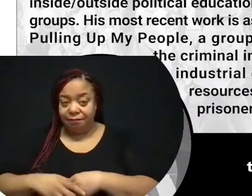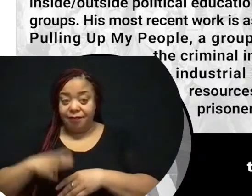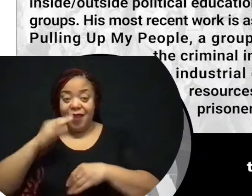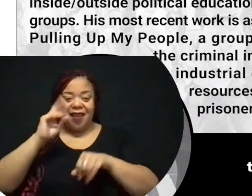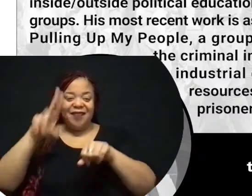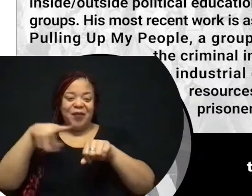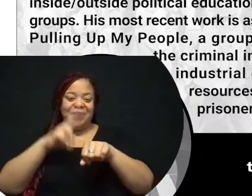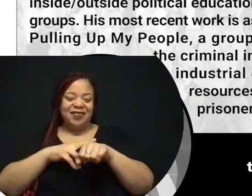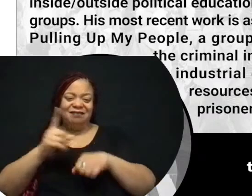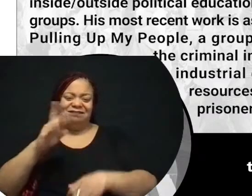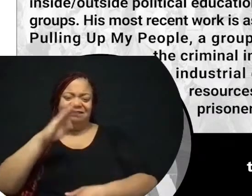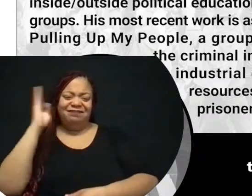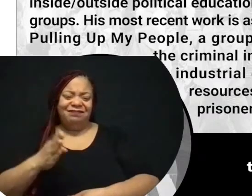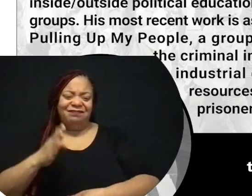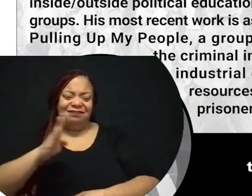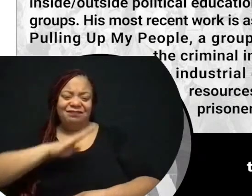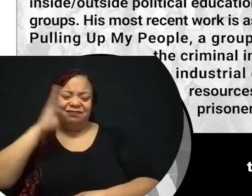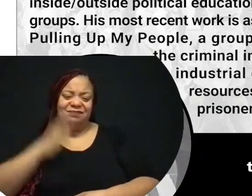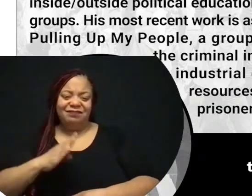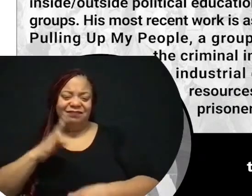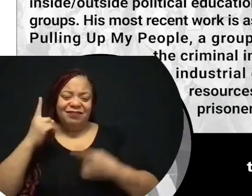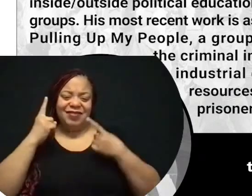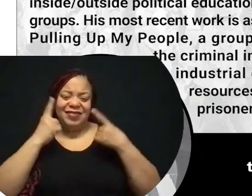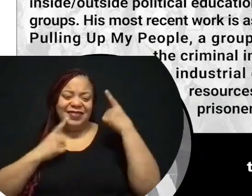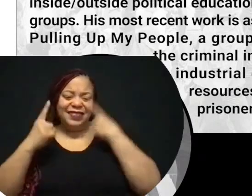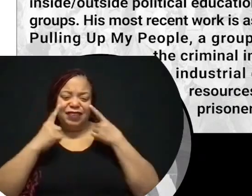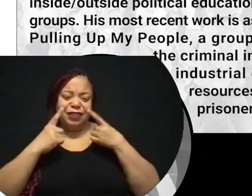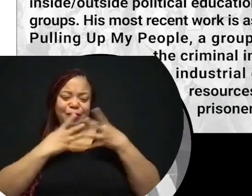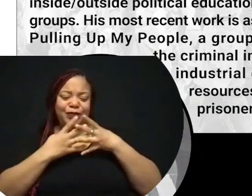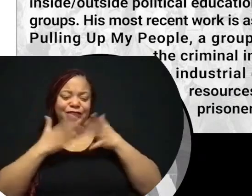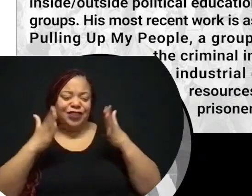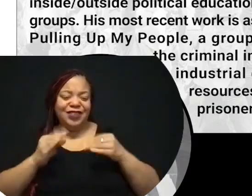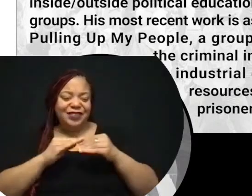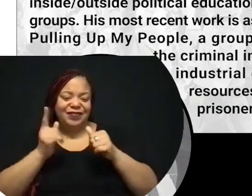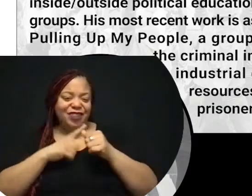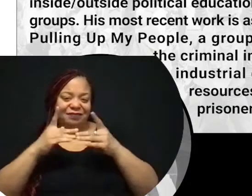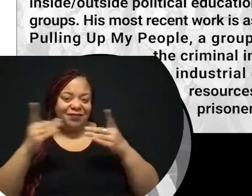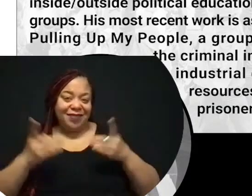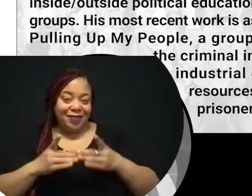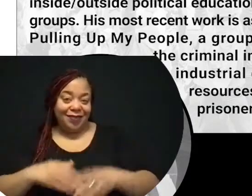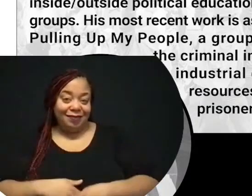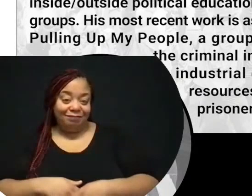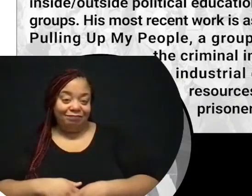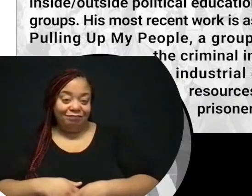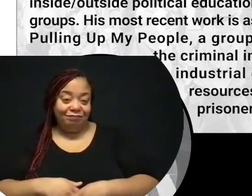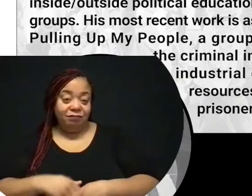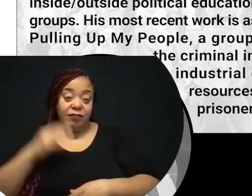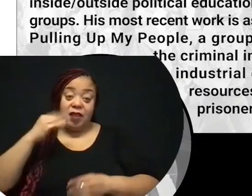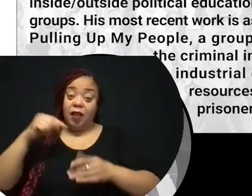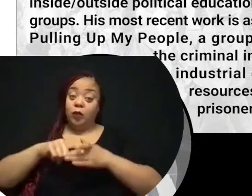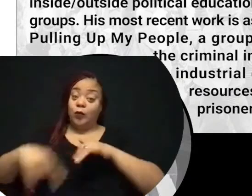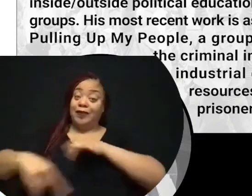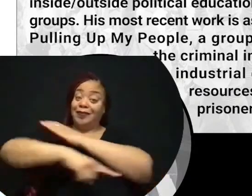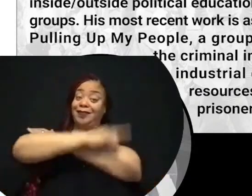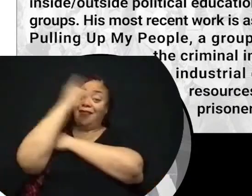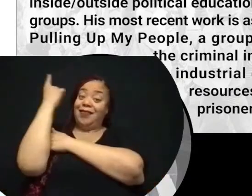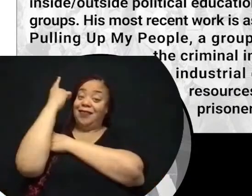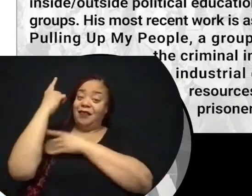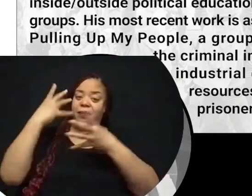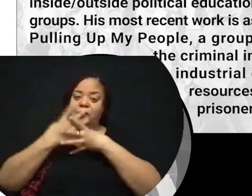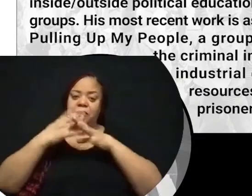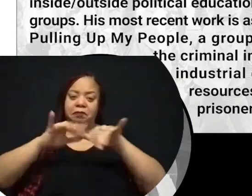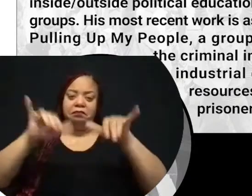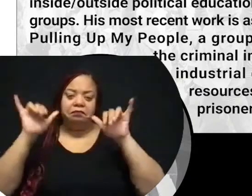in the same conditions that both of those groups fought against. We're still in the same spot. Clearly,